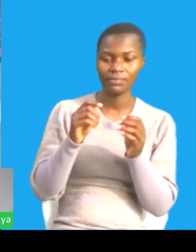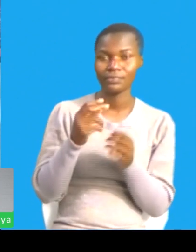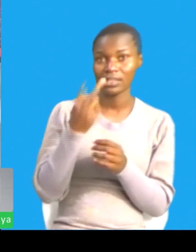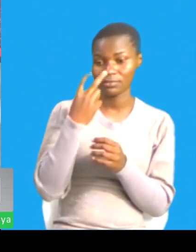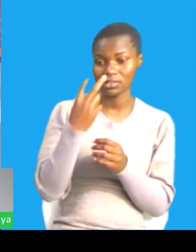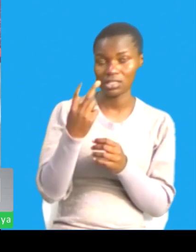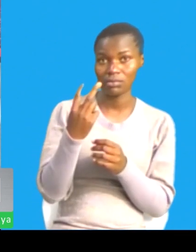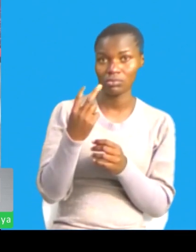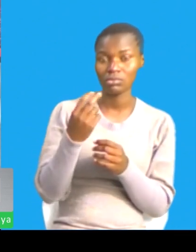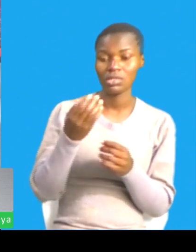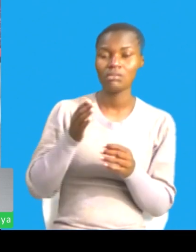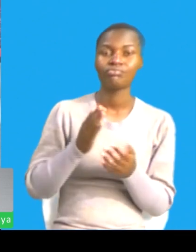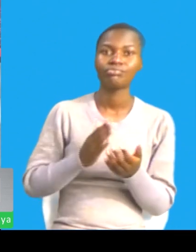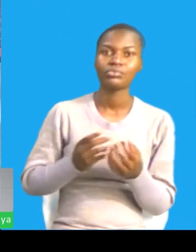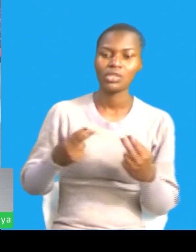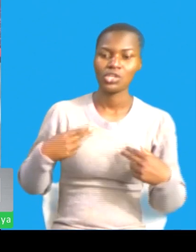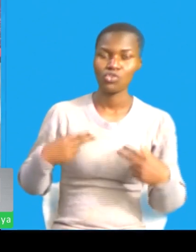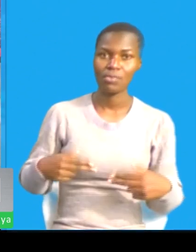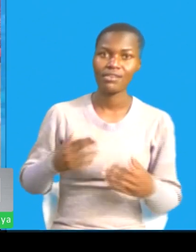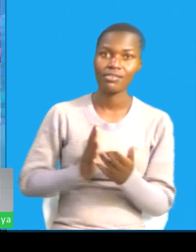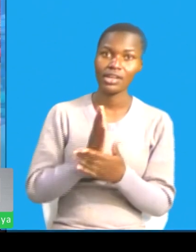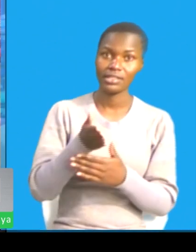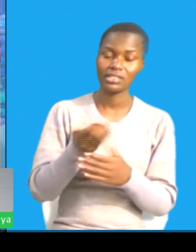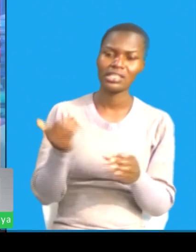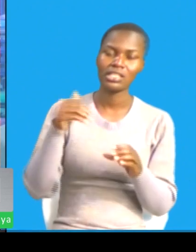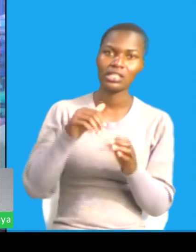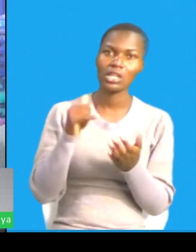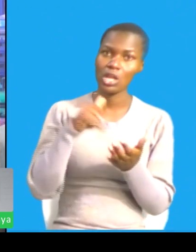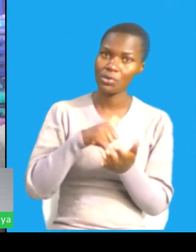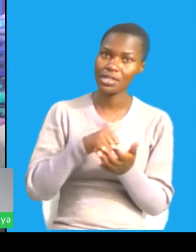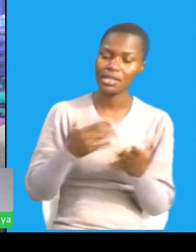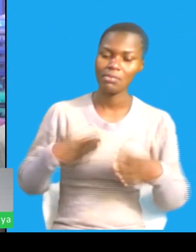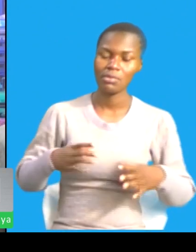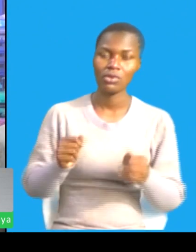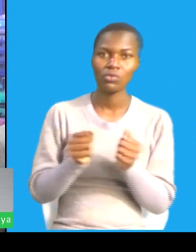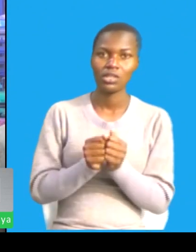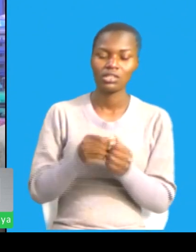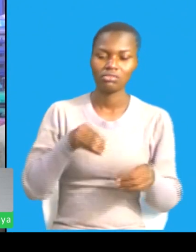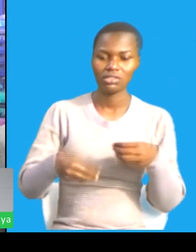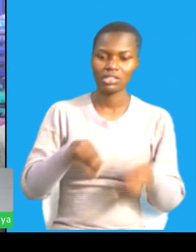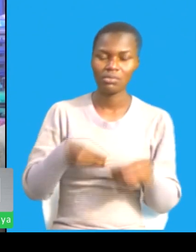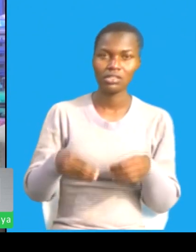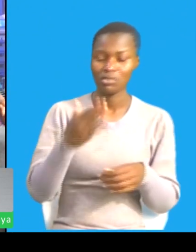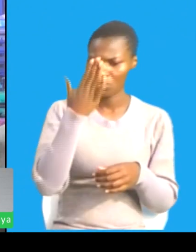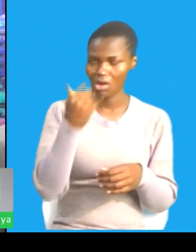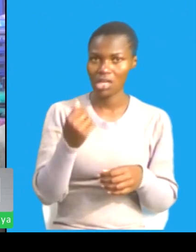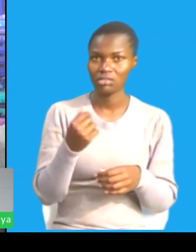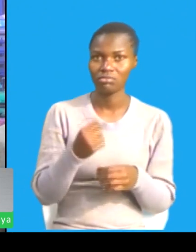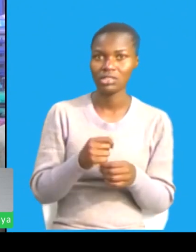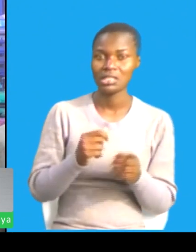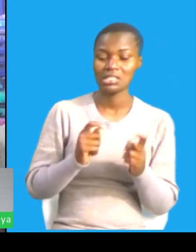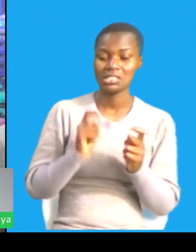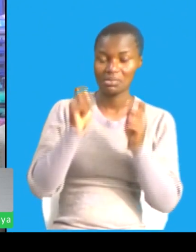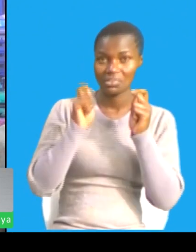of everybody, including people with disabilities like me. Yes, but John, I will Why tell should you, I go and demonstrate peacefully? Kwanza wewe ungekuwa